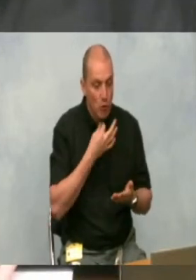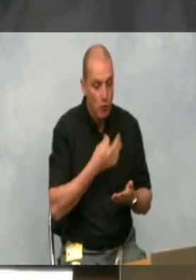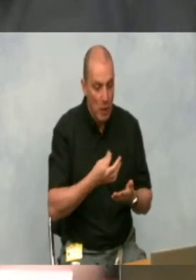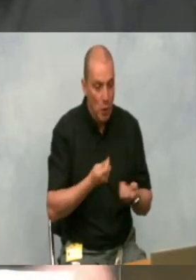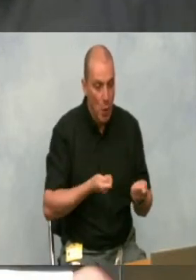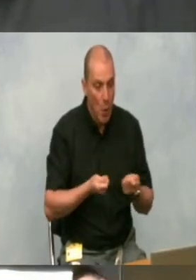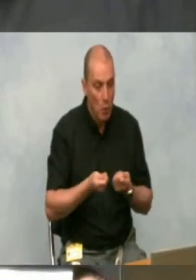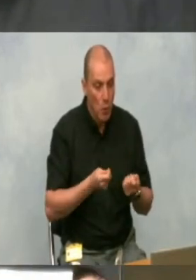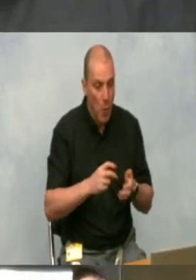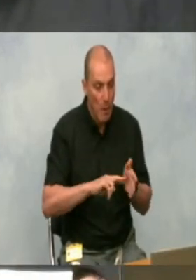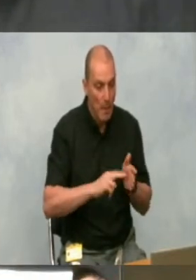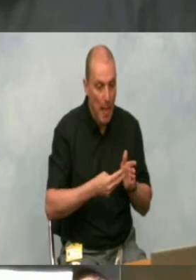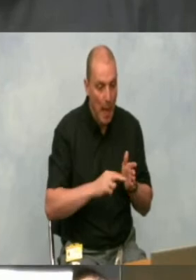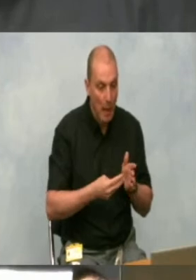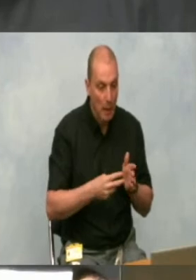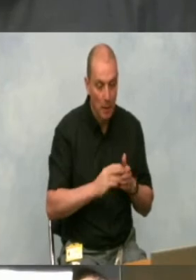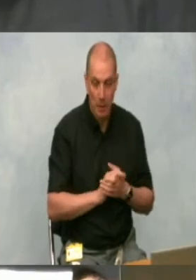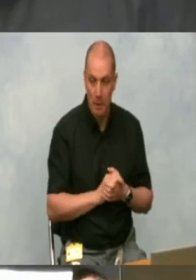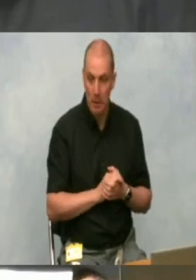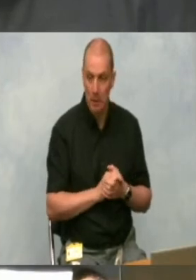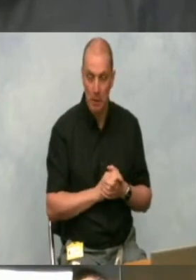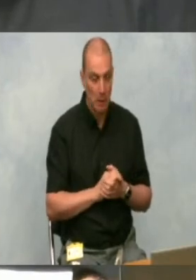please.